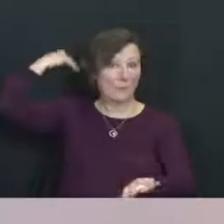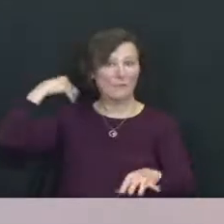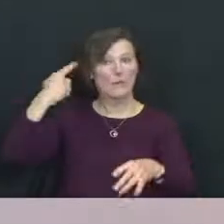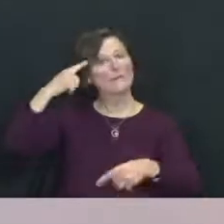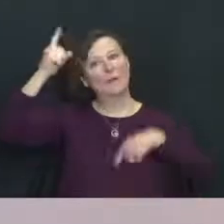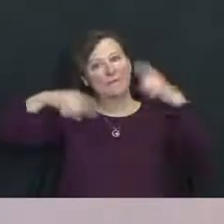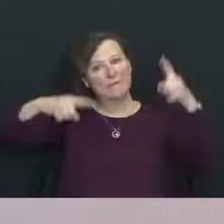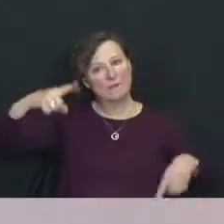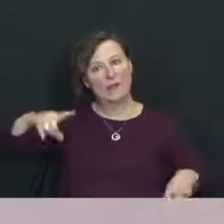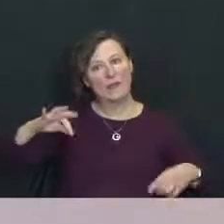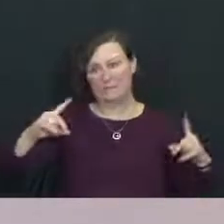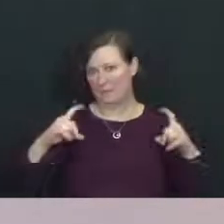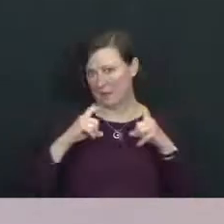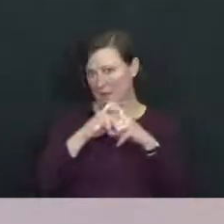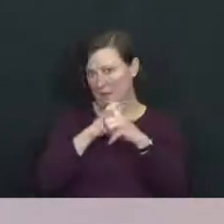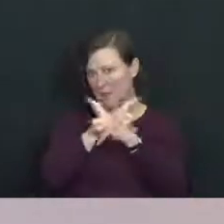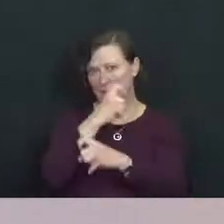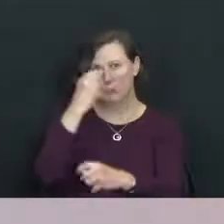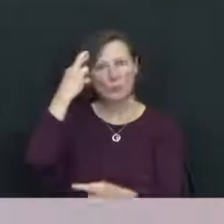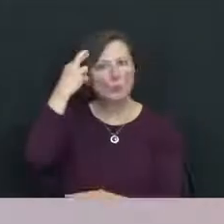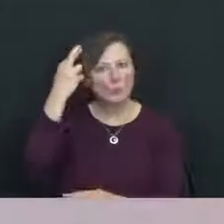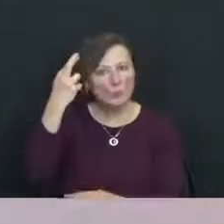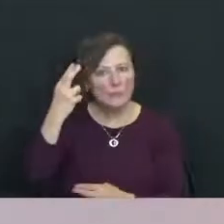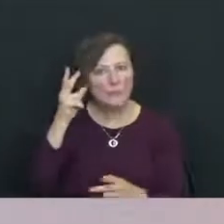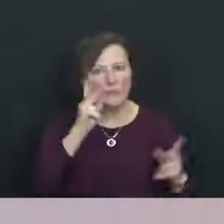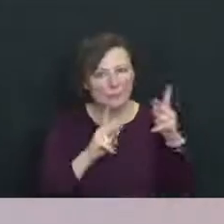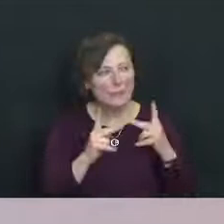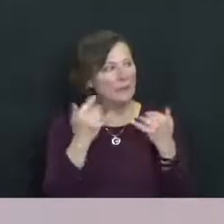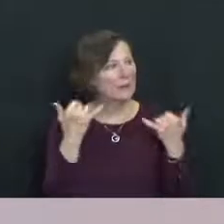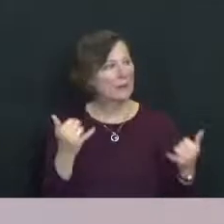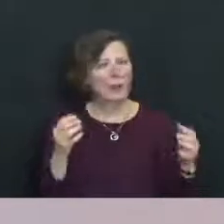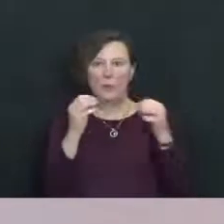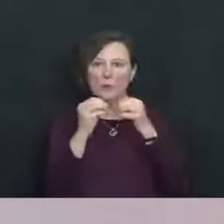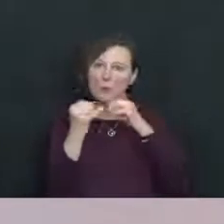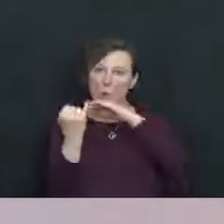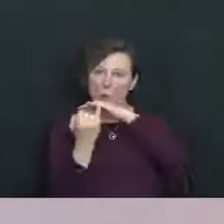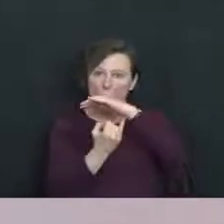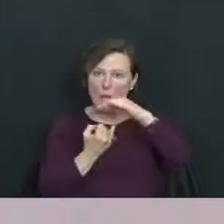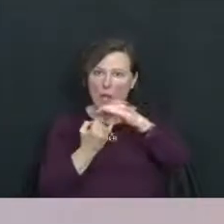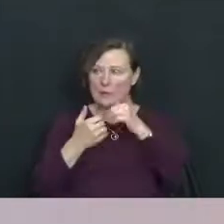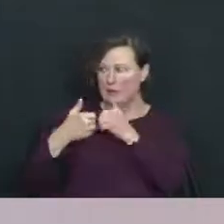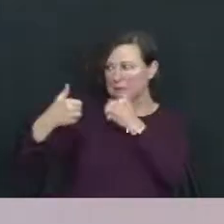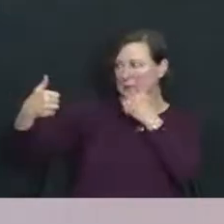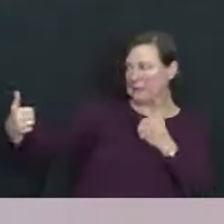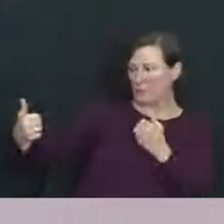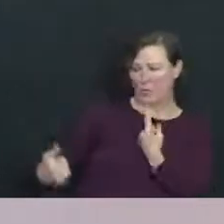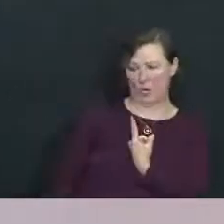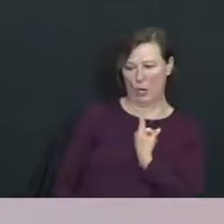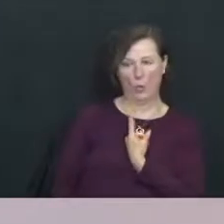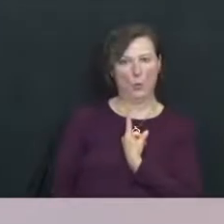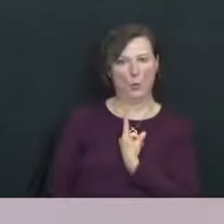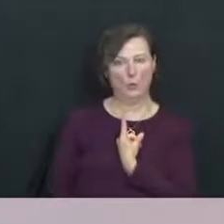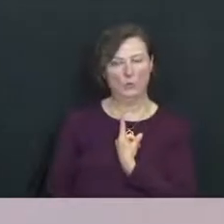complex reasons, people are now more isolated and separated, alone.